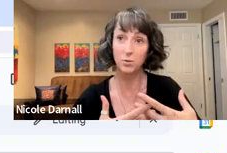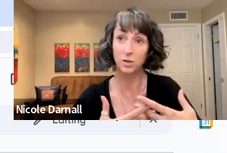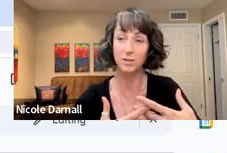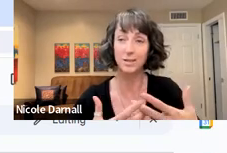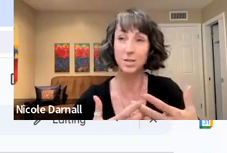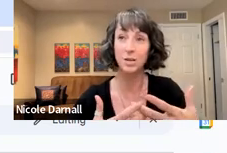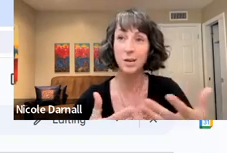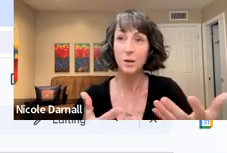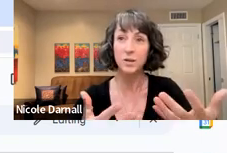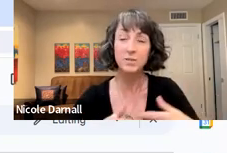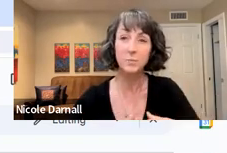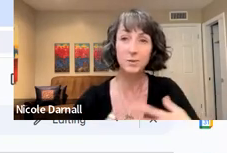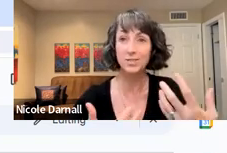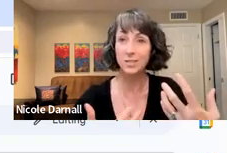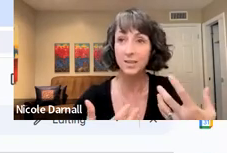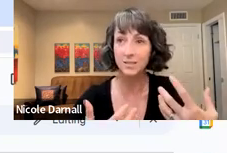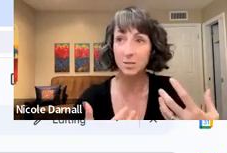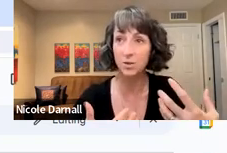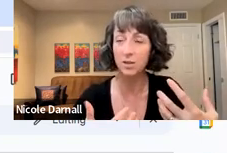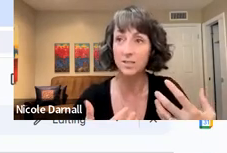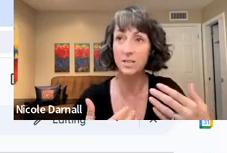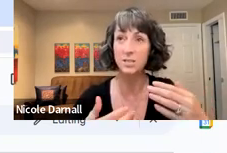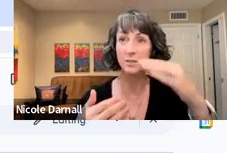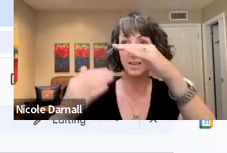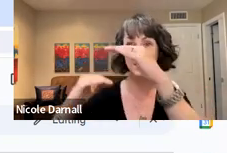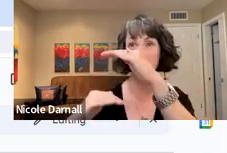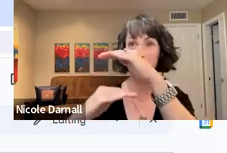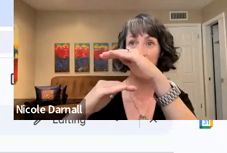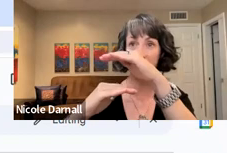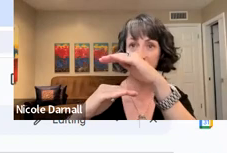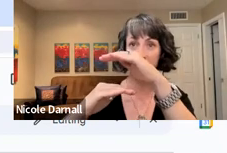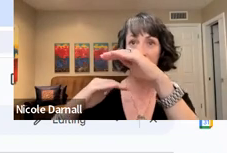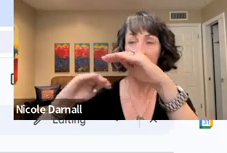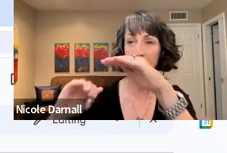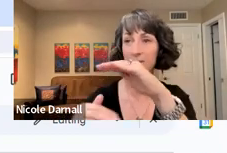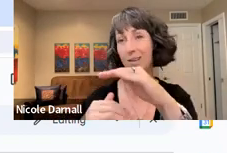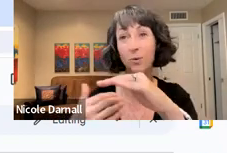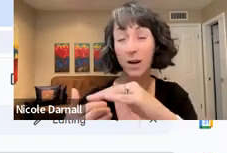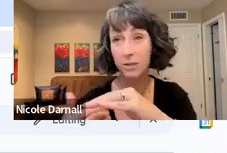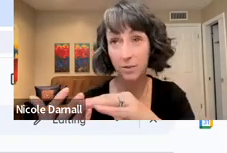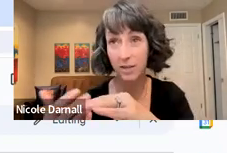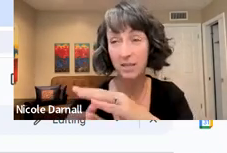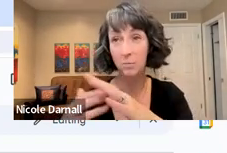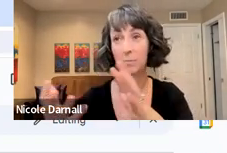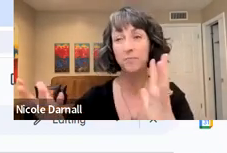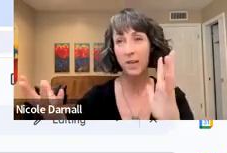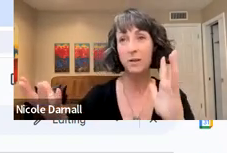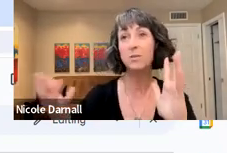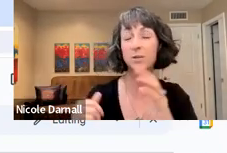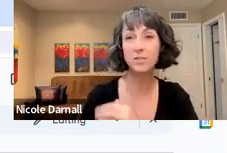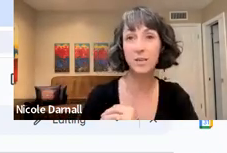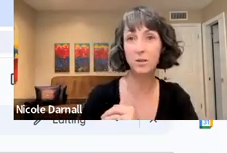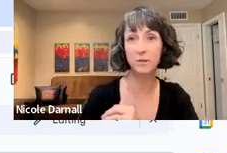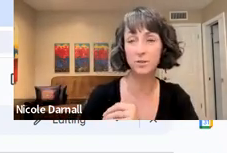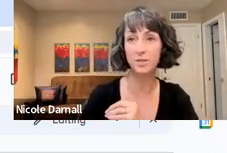within an organization. But as someone who studies these organizations, if it gets embedded under, so I'll give you an example.